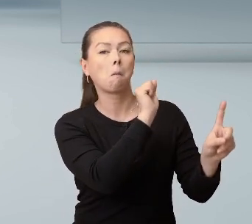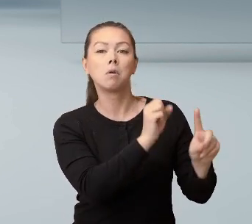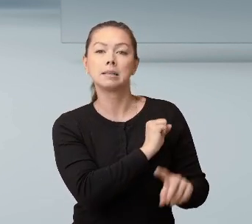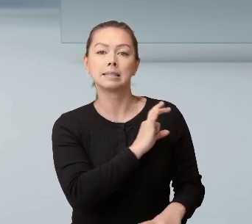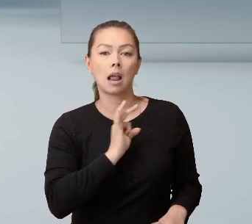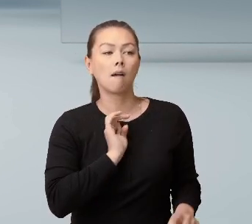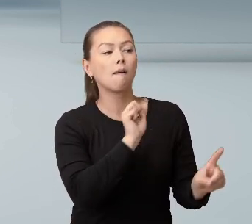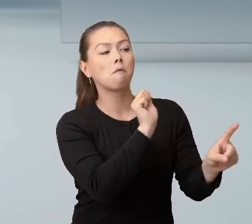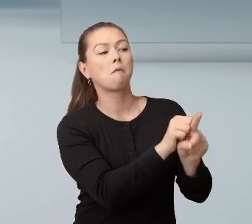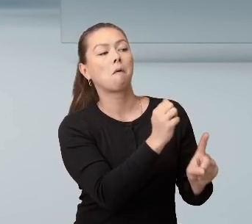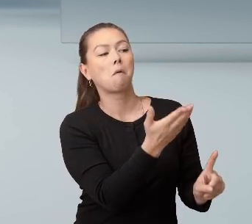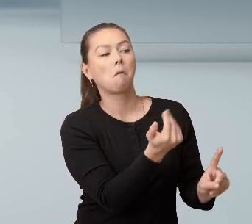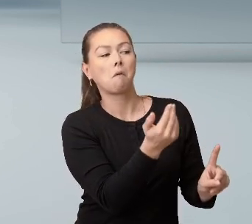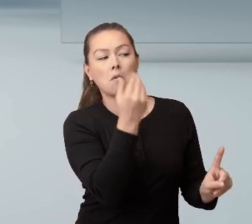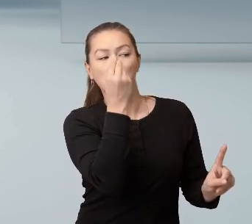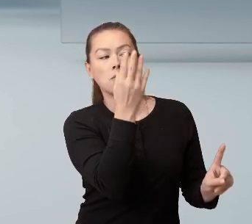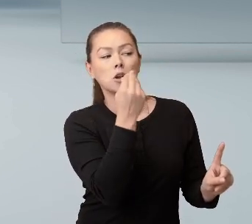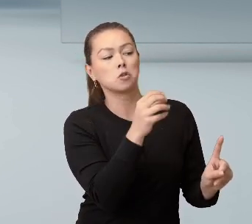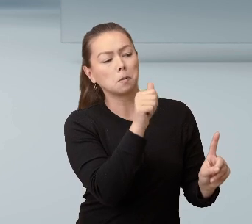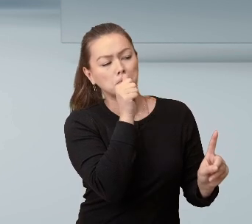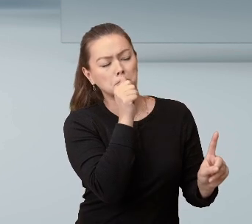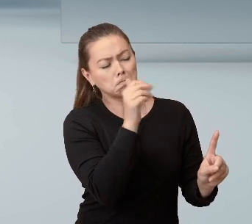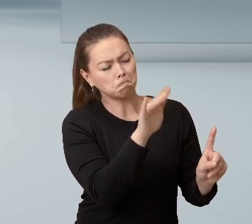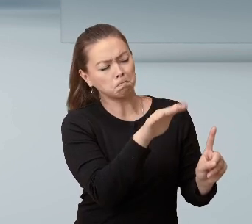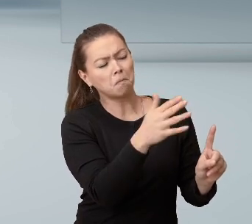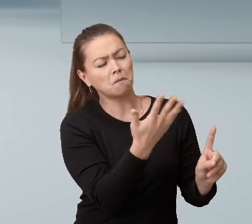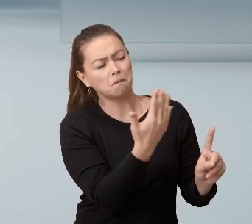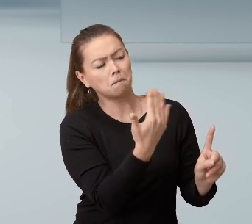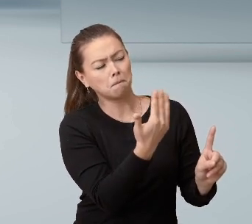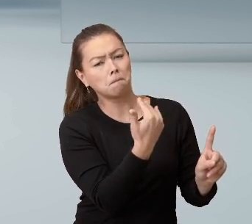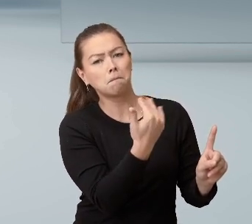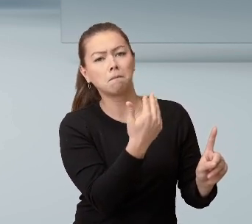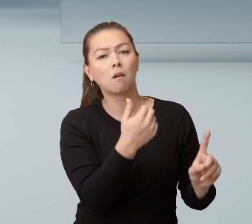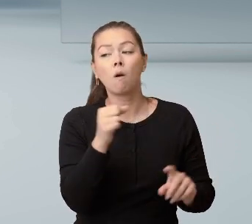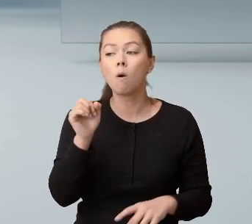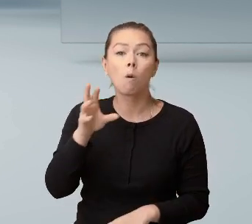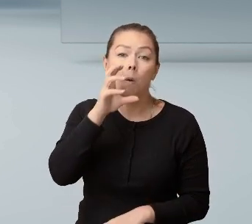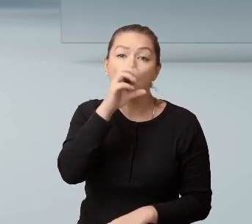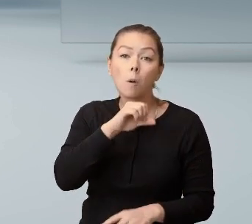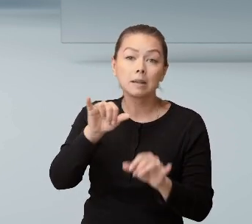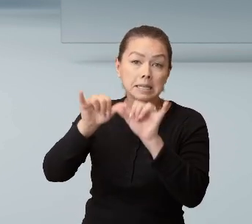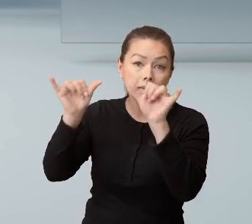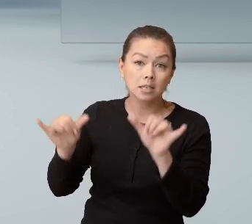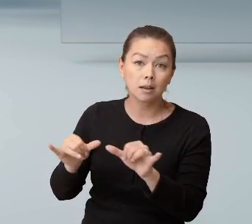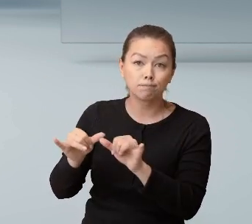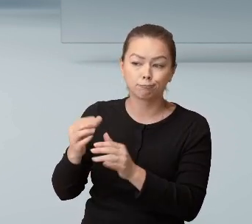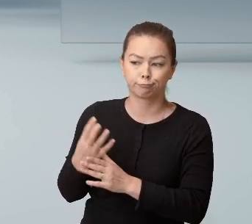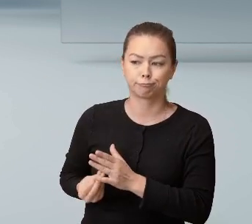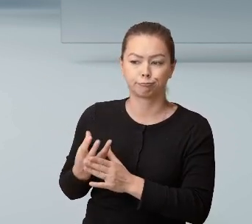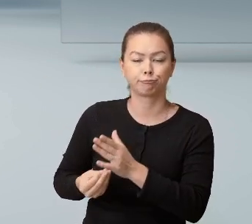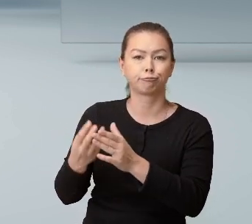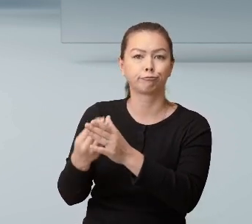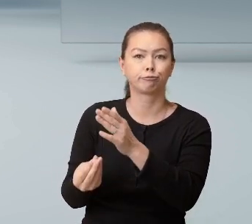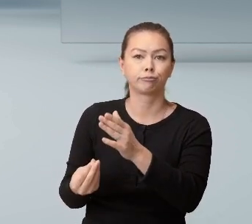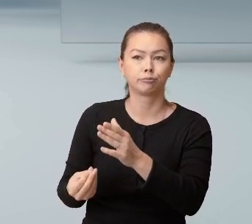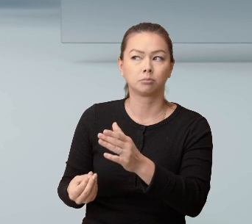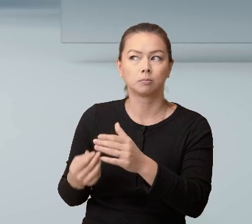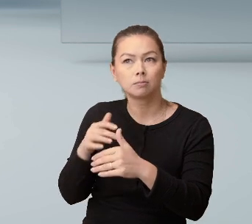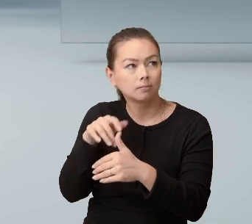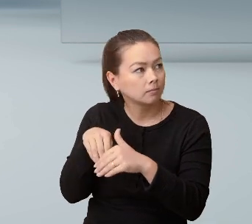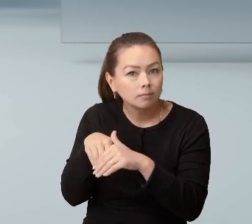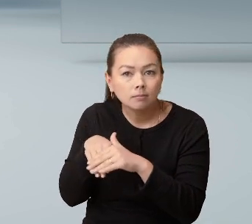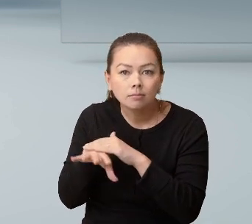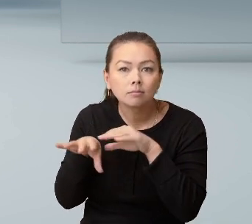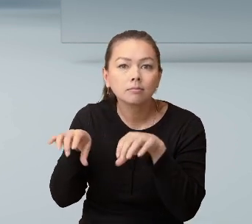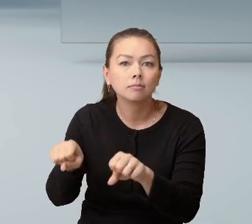to giving up information they're not supposed to, from legacy systems not being patched, to insider threats, where